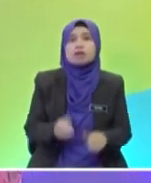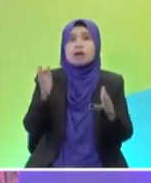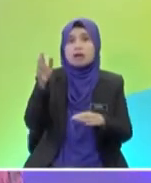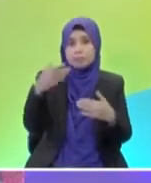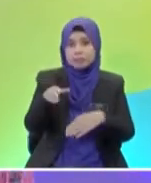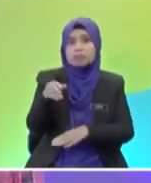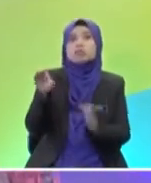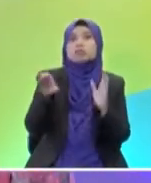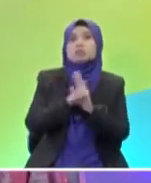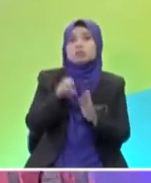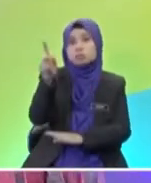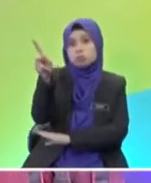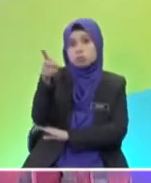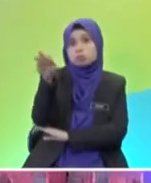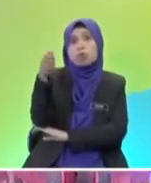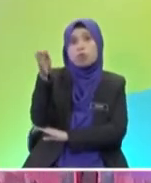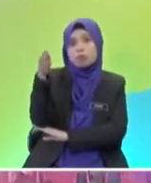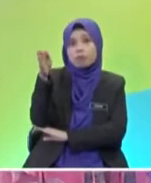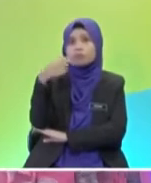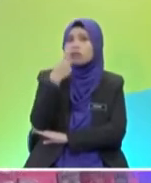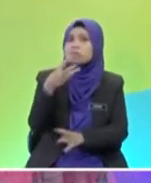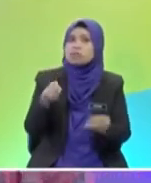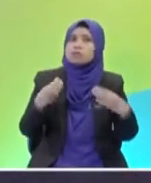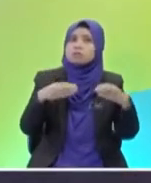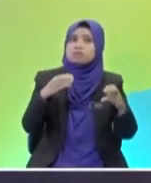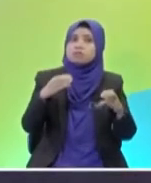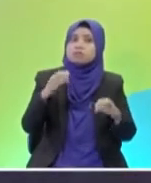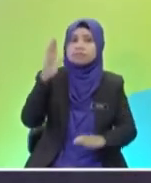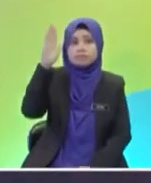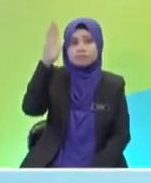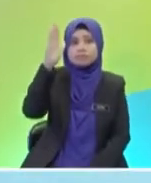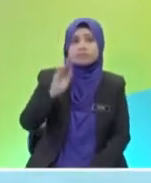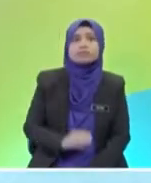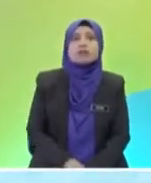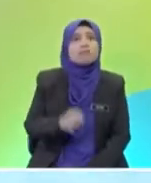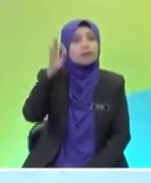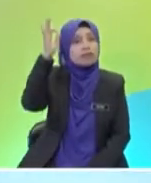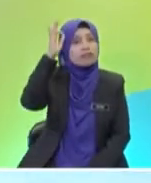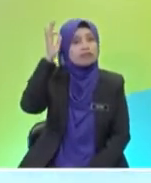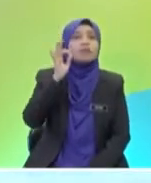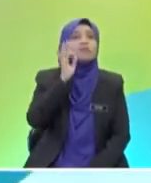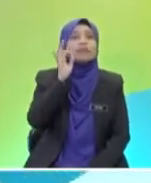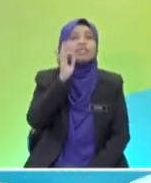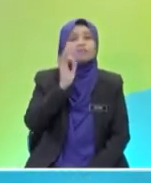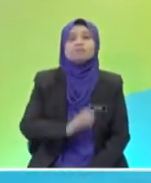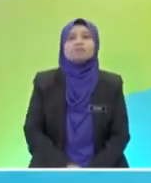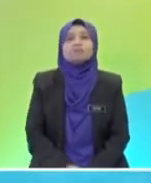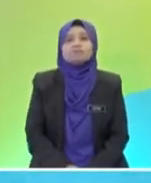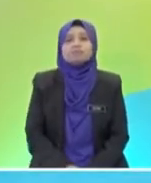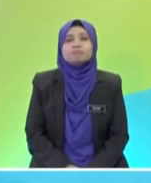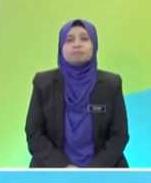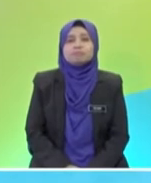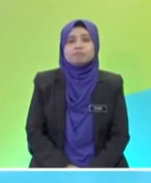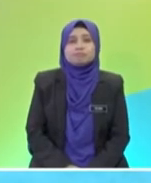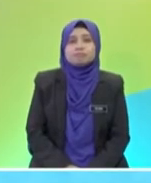are facing the threat of extinction. Okay, who want to try? Raise your hand. Yes, Farisha Hamani. Yes. Well, give me one